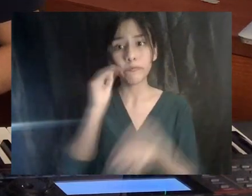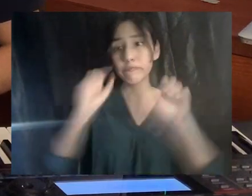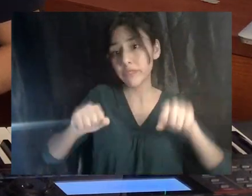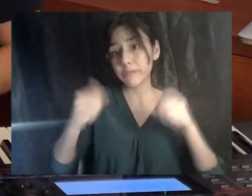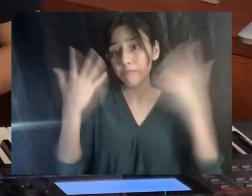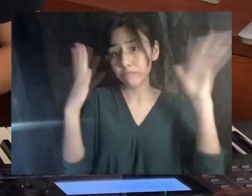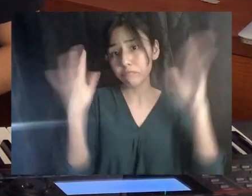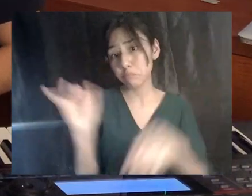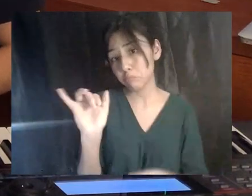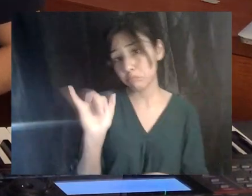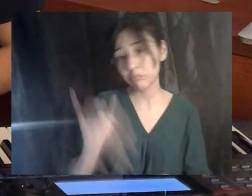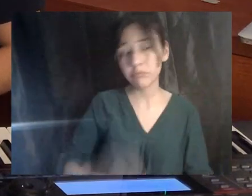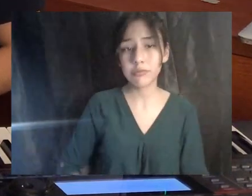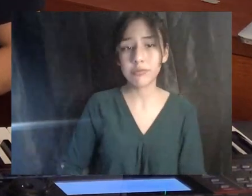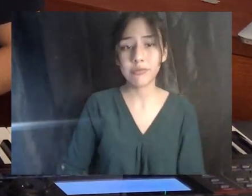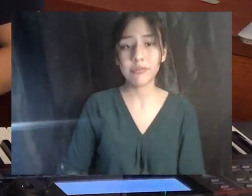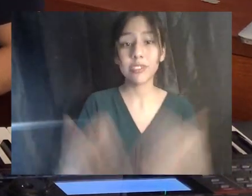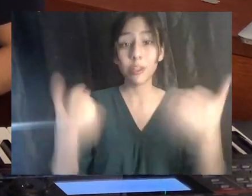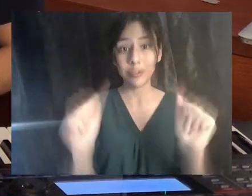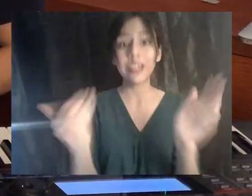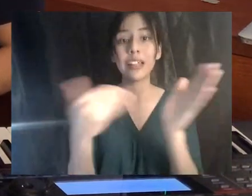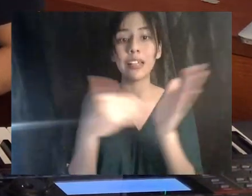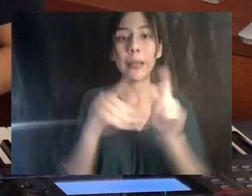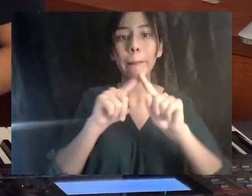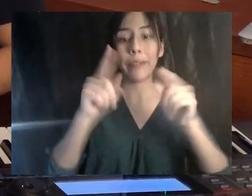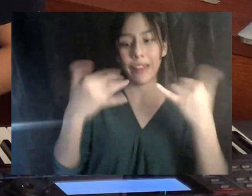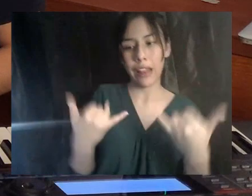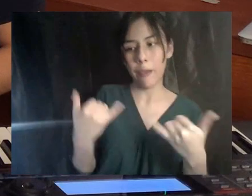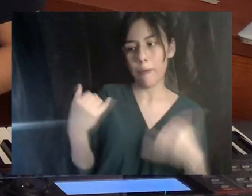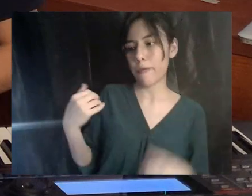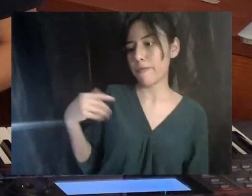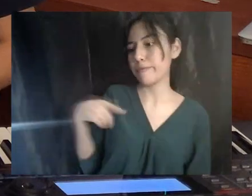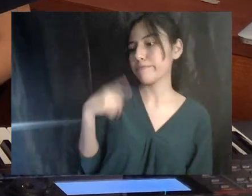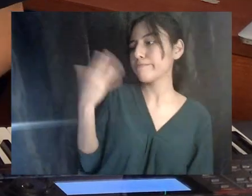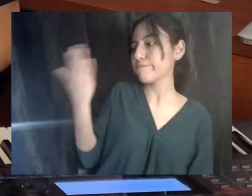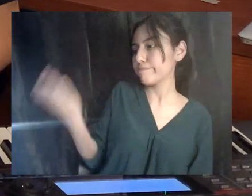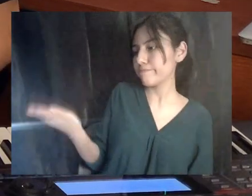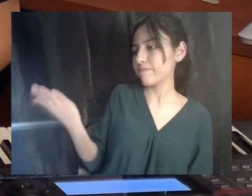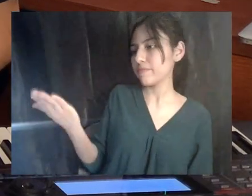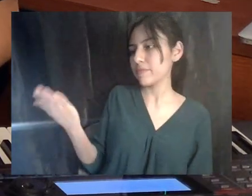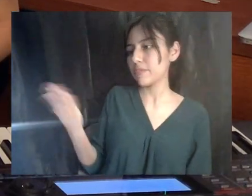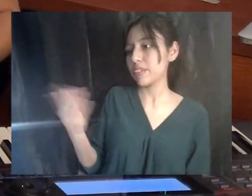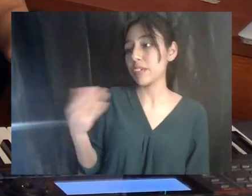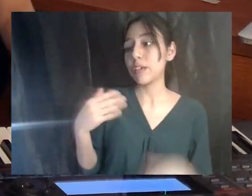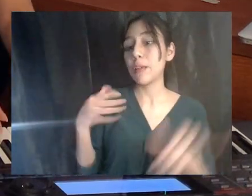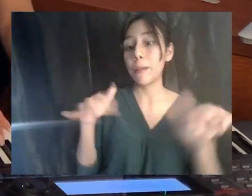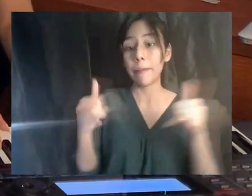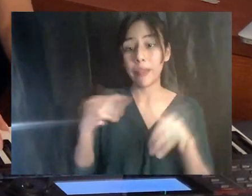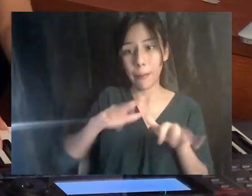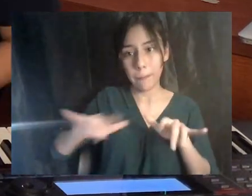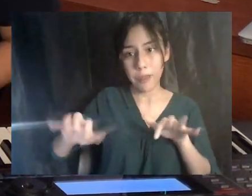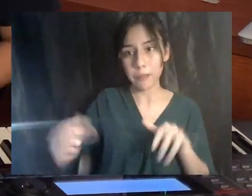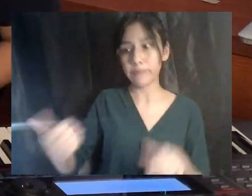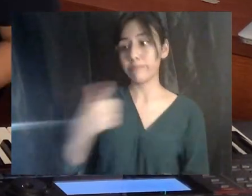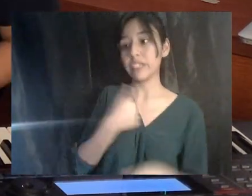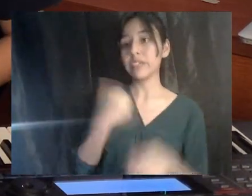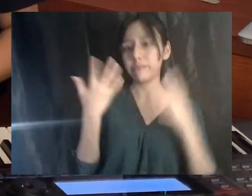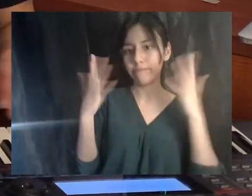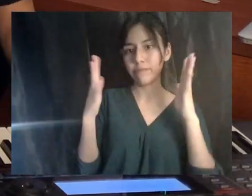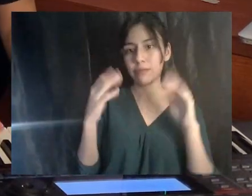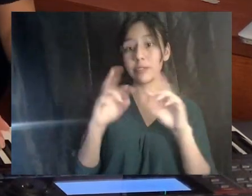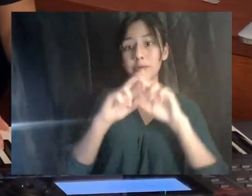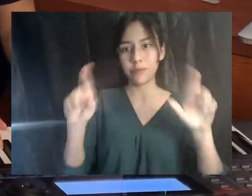too. Let's try it again, but this time Miss Hennah will play the piano and I'll clap.